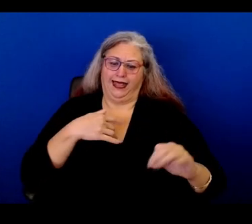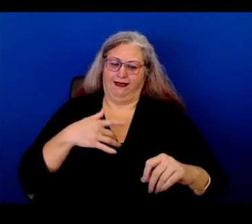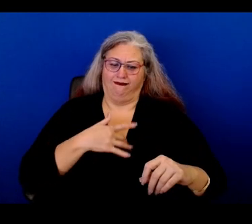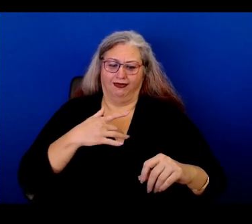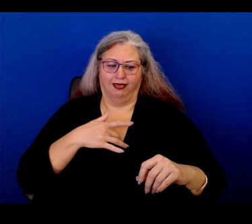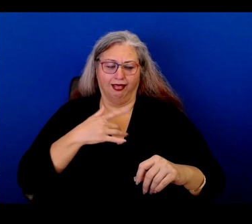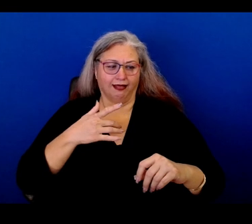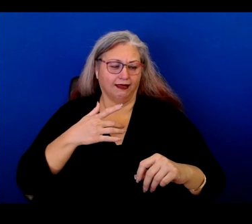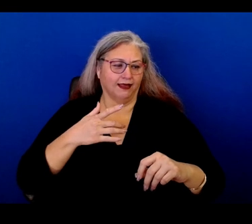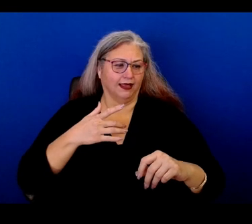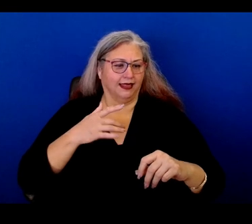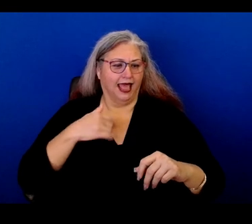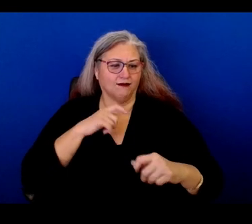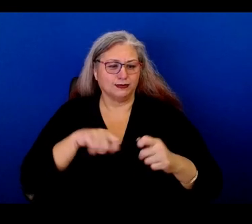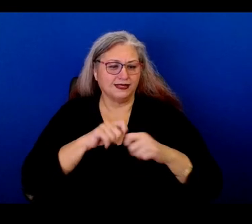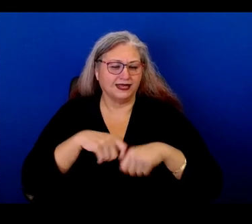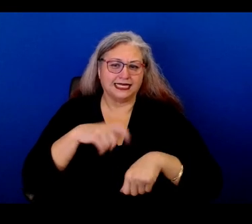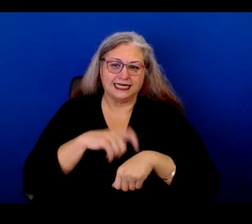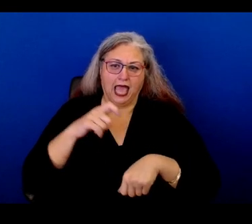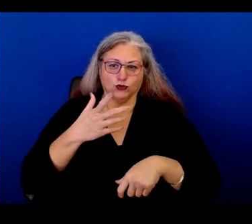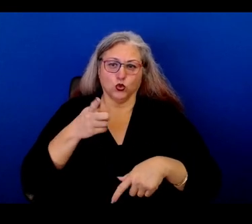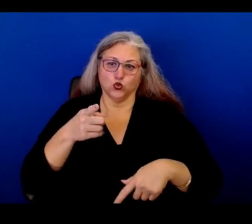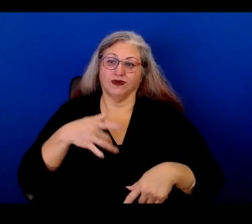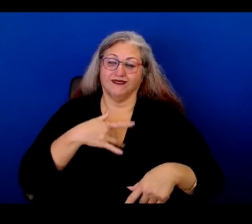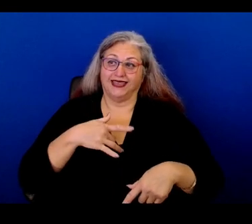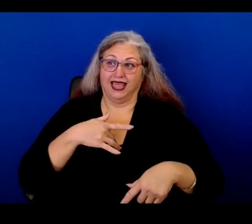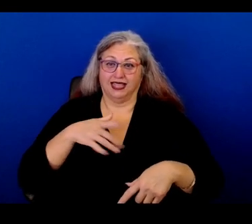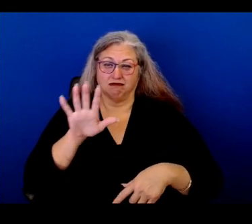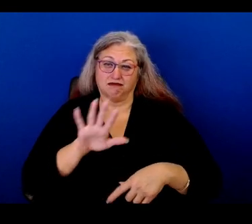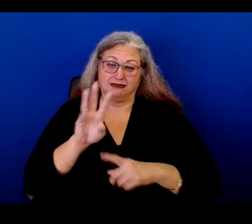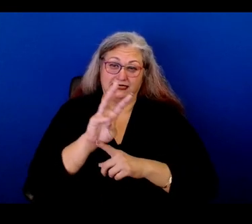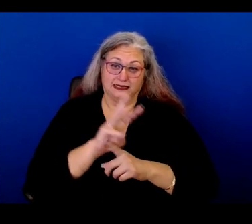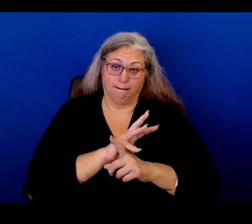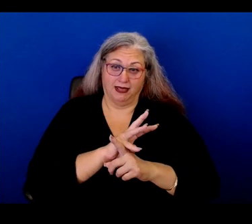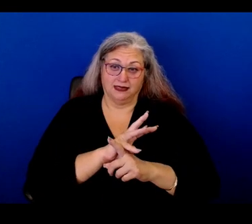was a particular time. So you feeling like you had 6 months